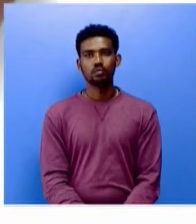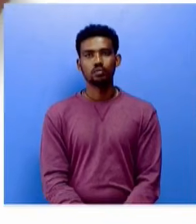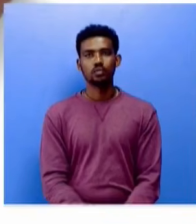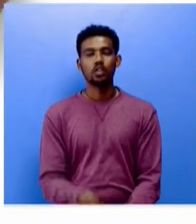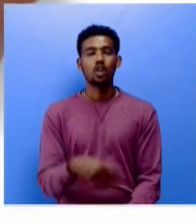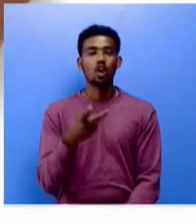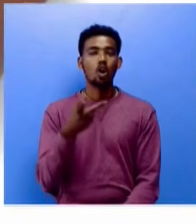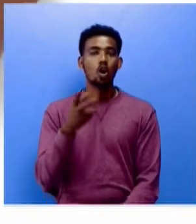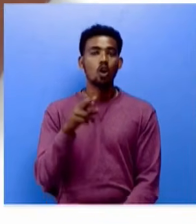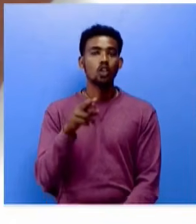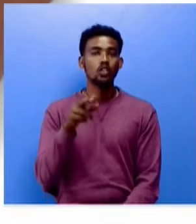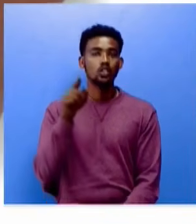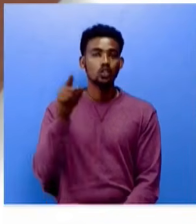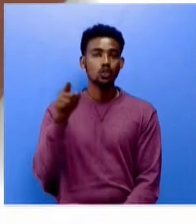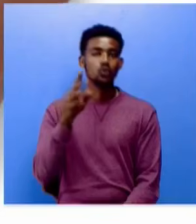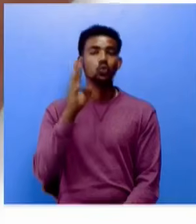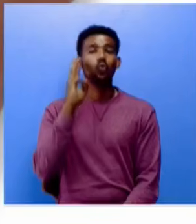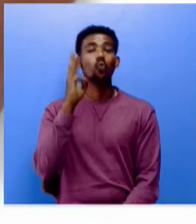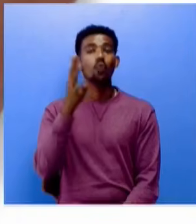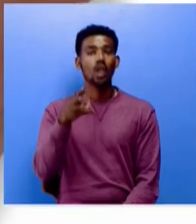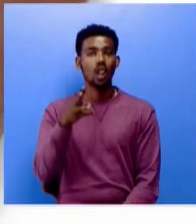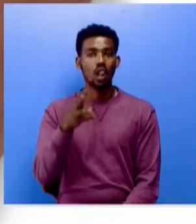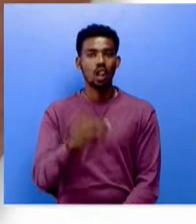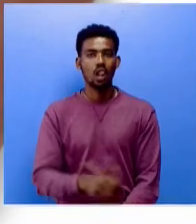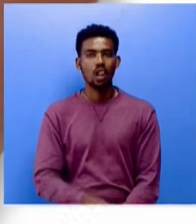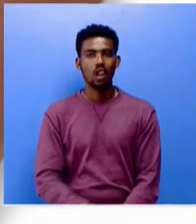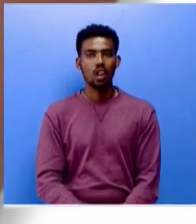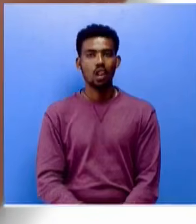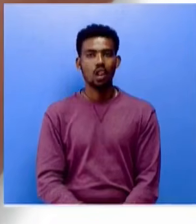Or you will